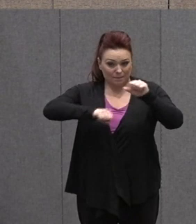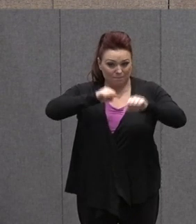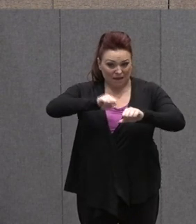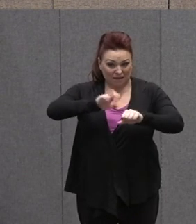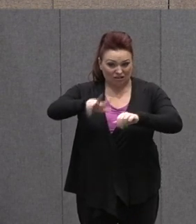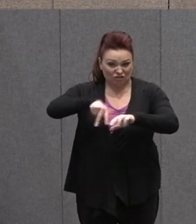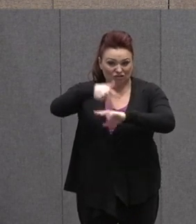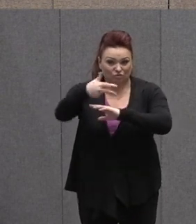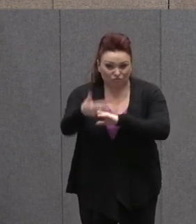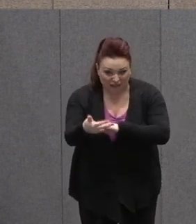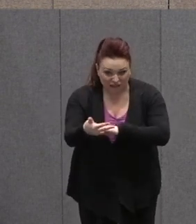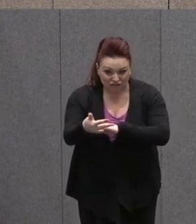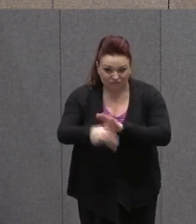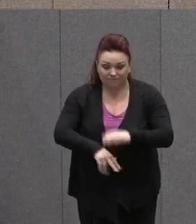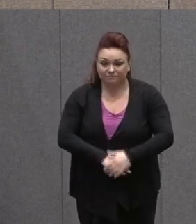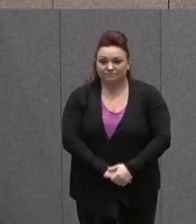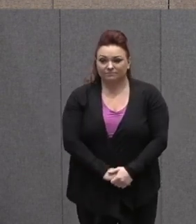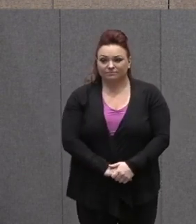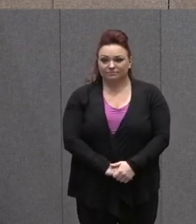crashed.